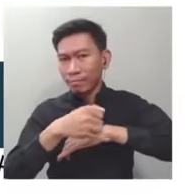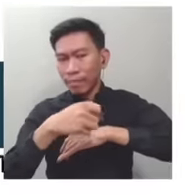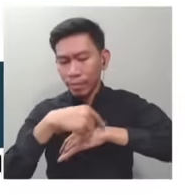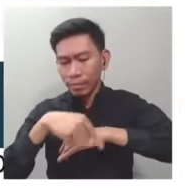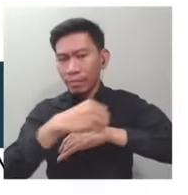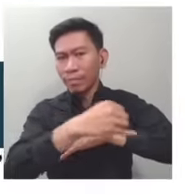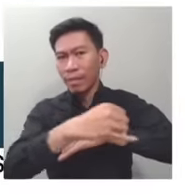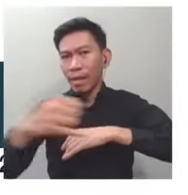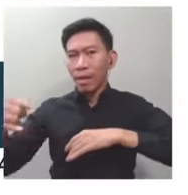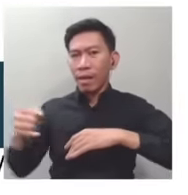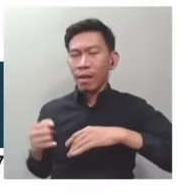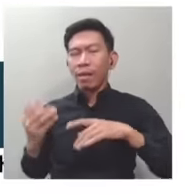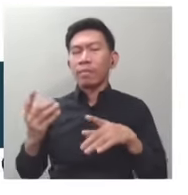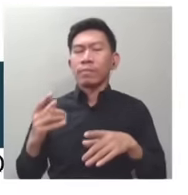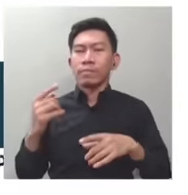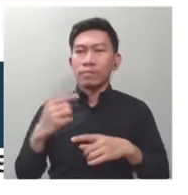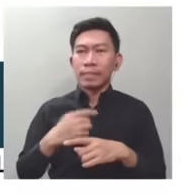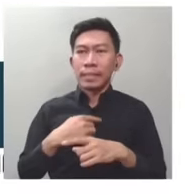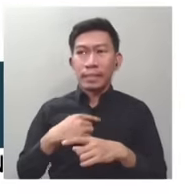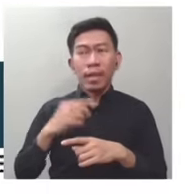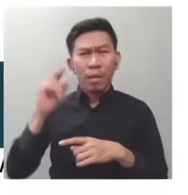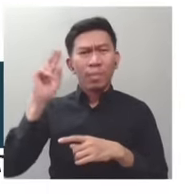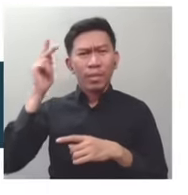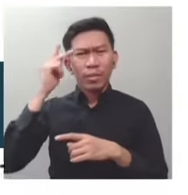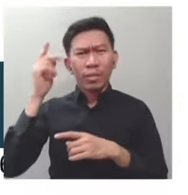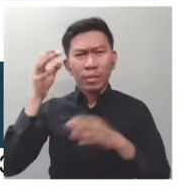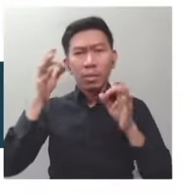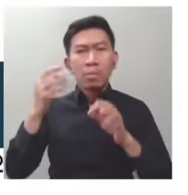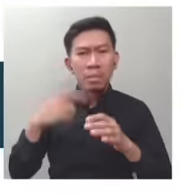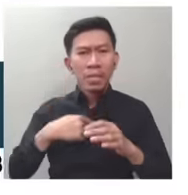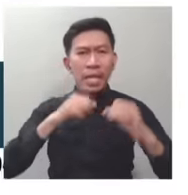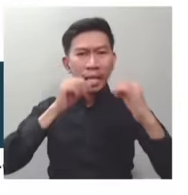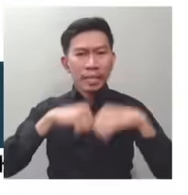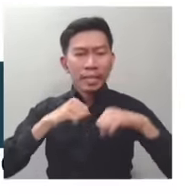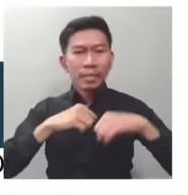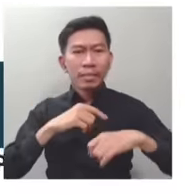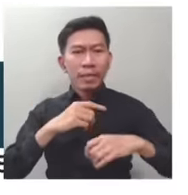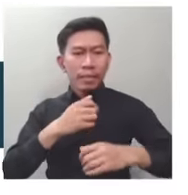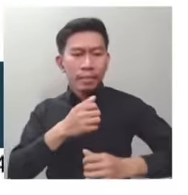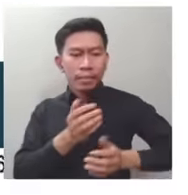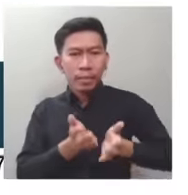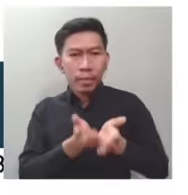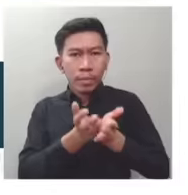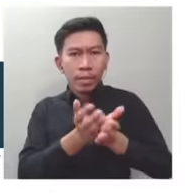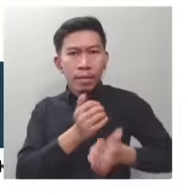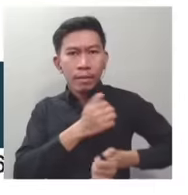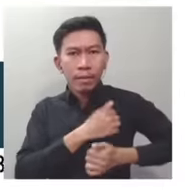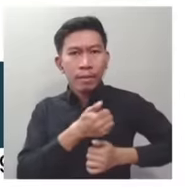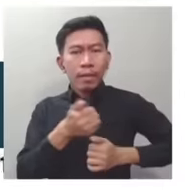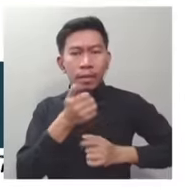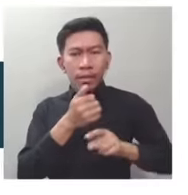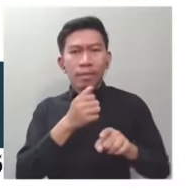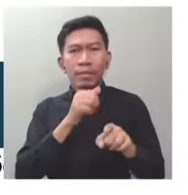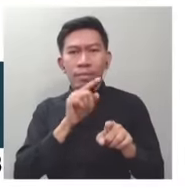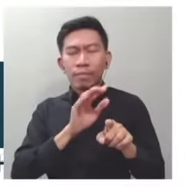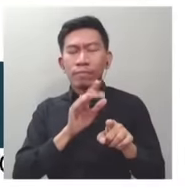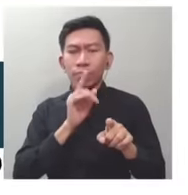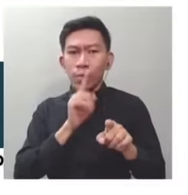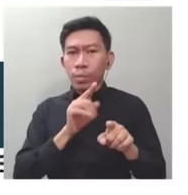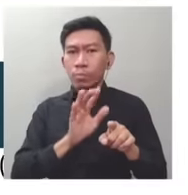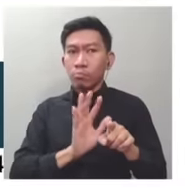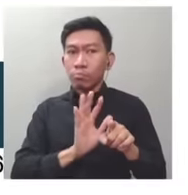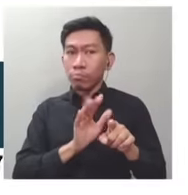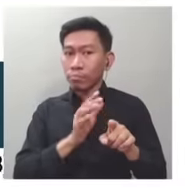I totally agree with the Coast Guard spokesperson, Commodore J. Taliala. This is beyond